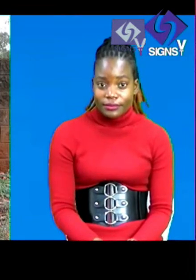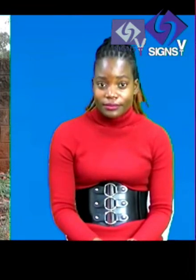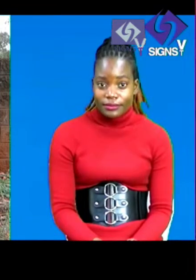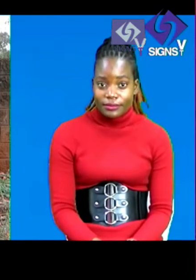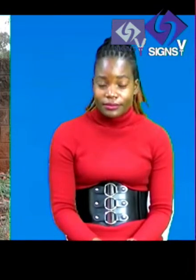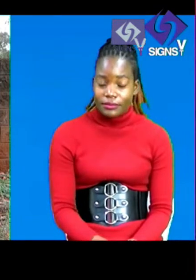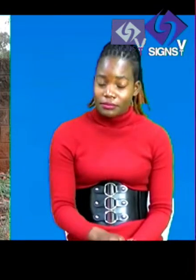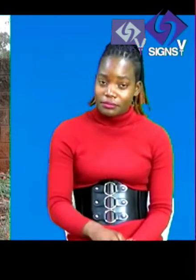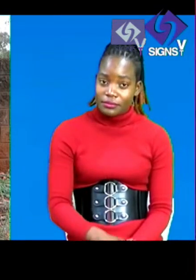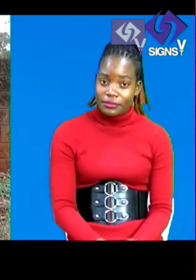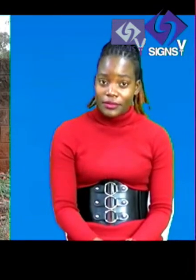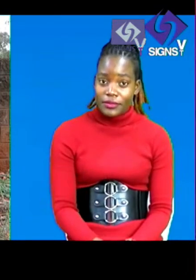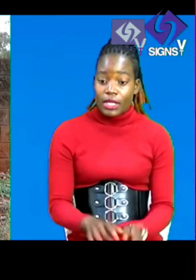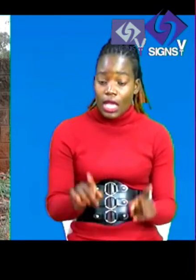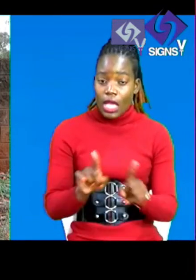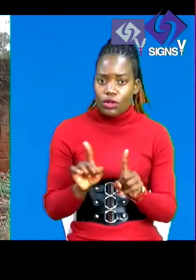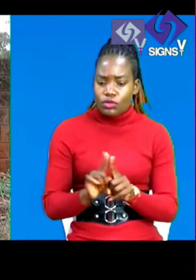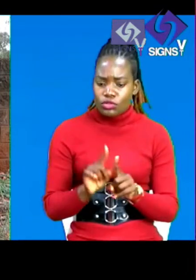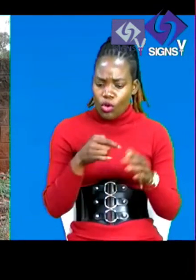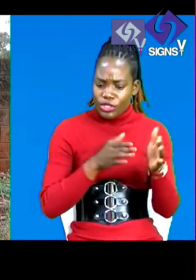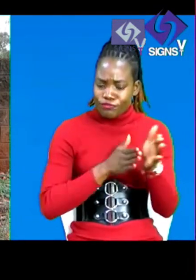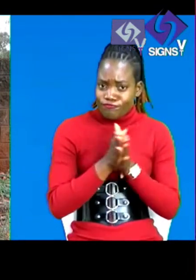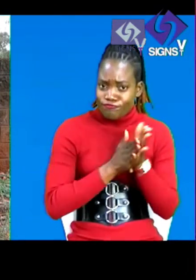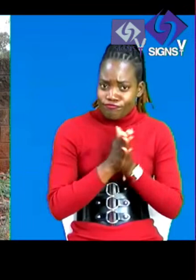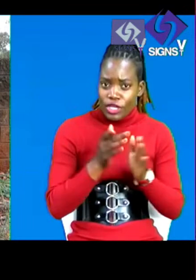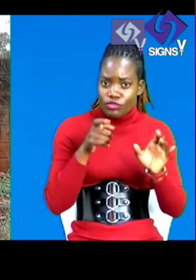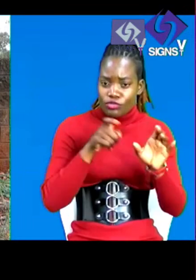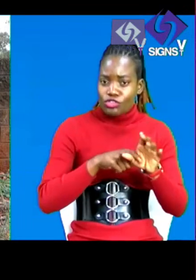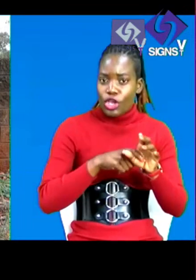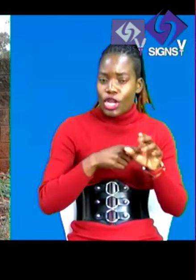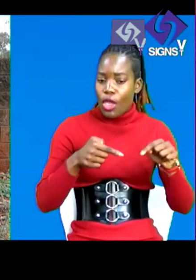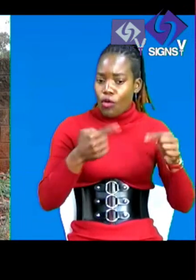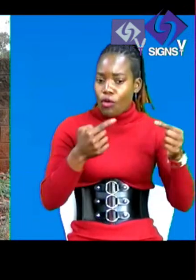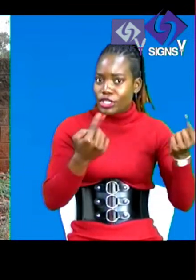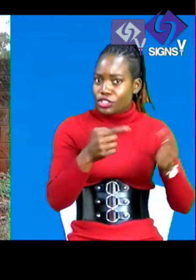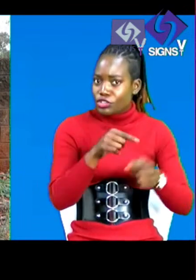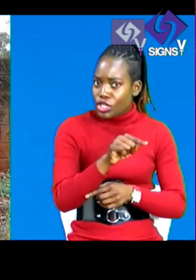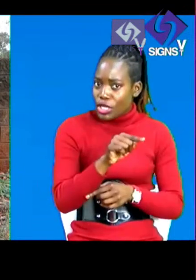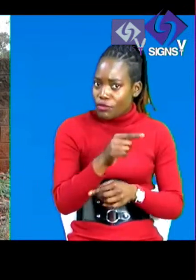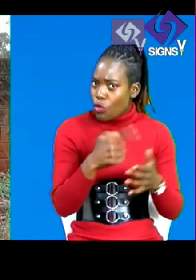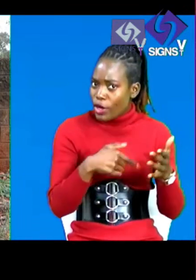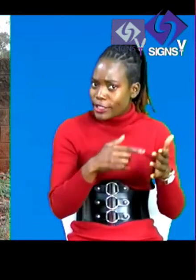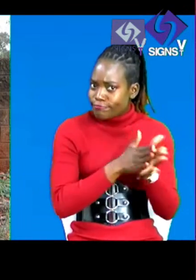Yes. And what motivated you to join the competition?